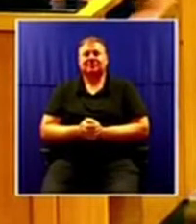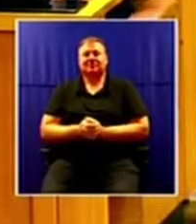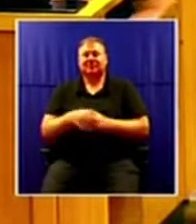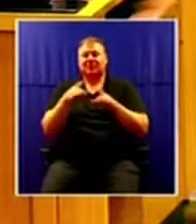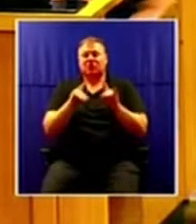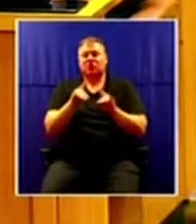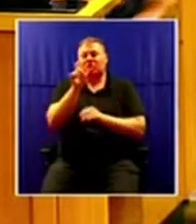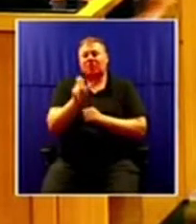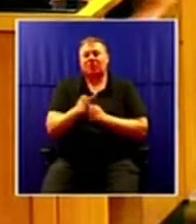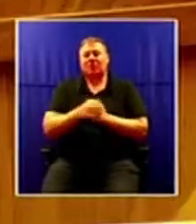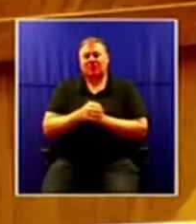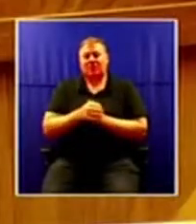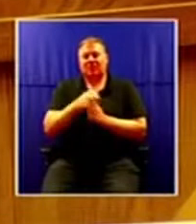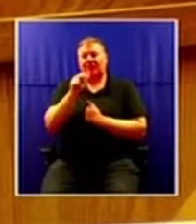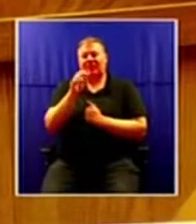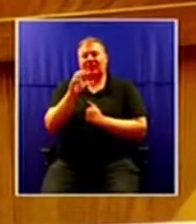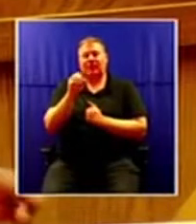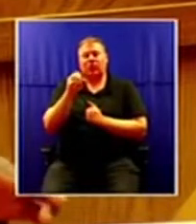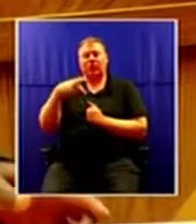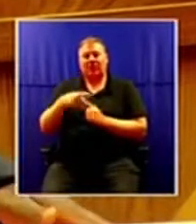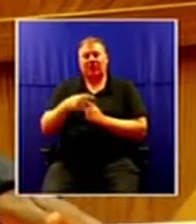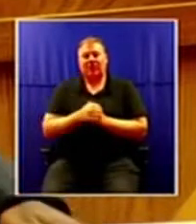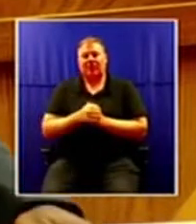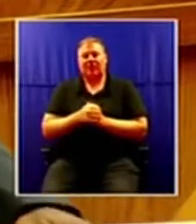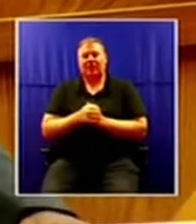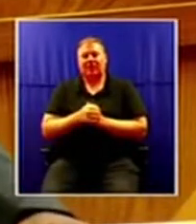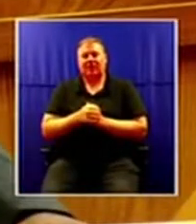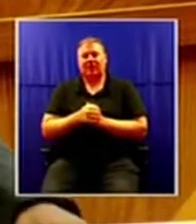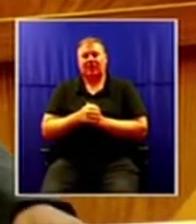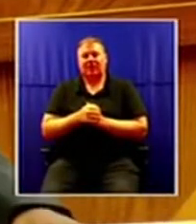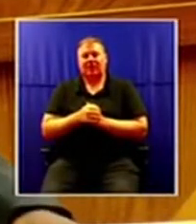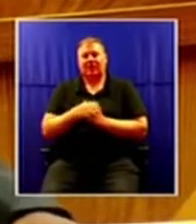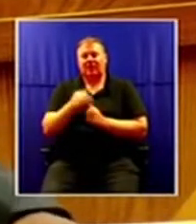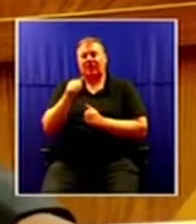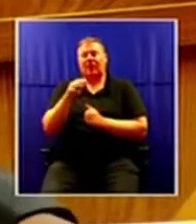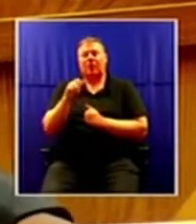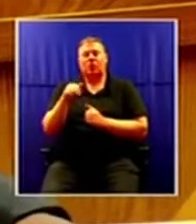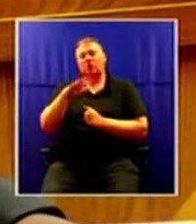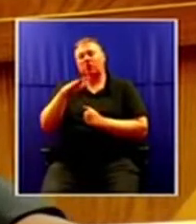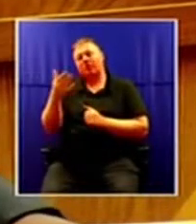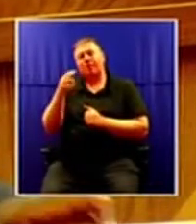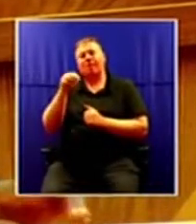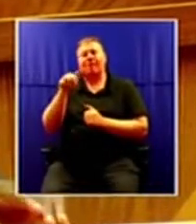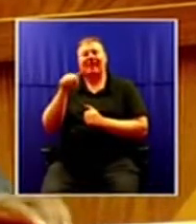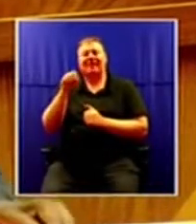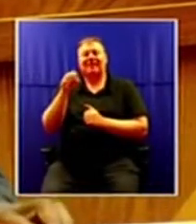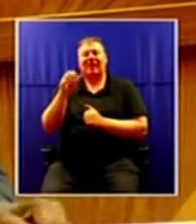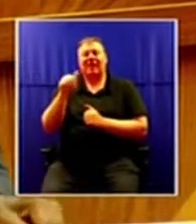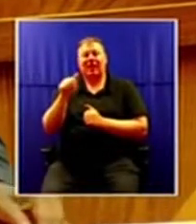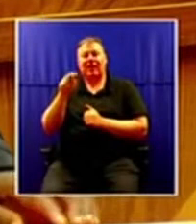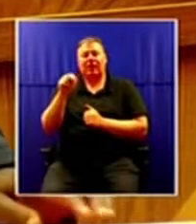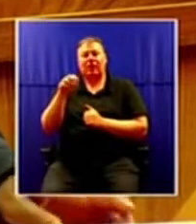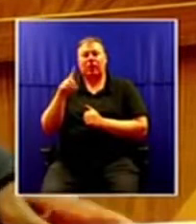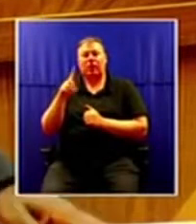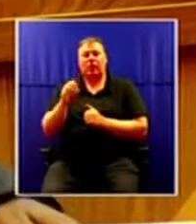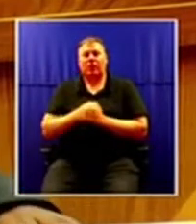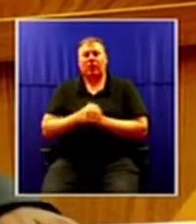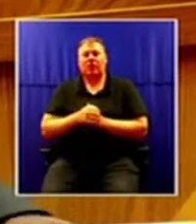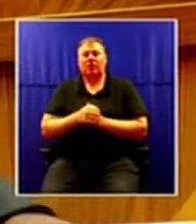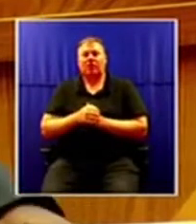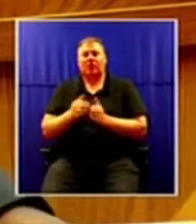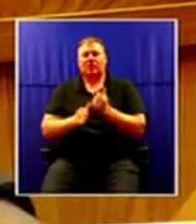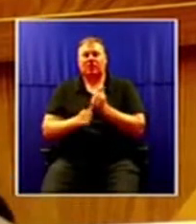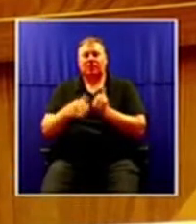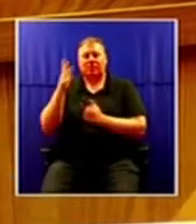Chairperson of the Council of Provinces, Mr. Amos Masondo. The Speaker of